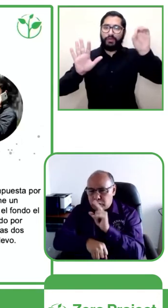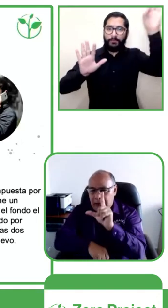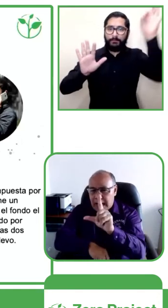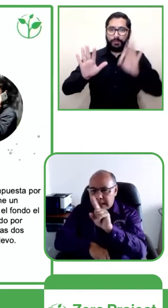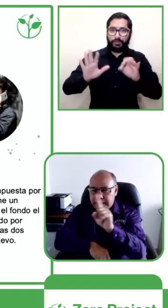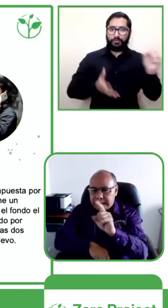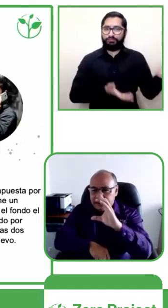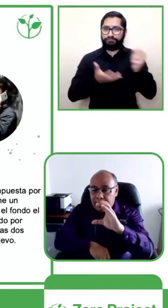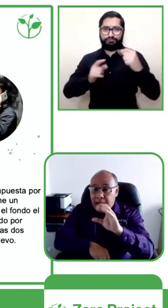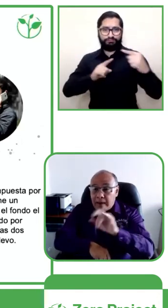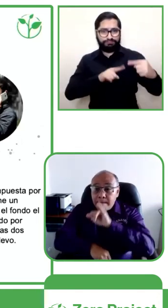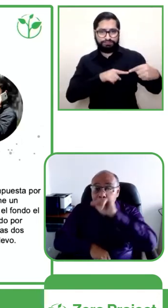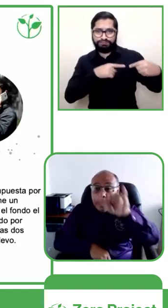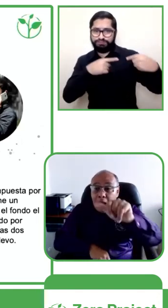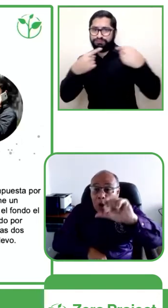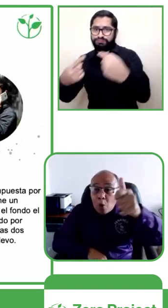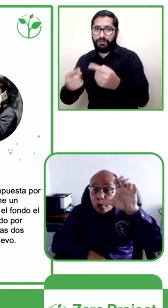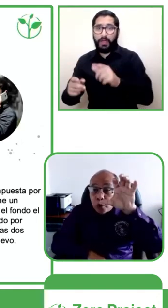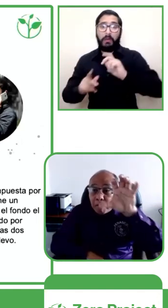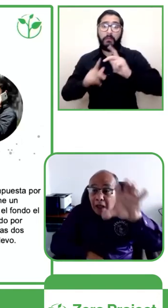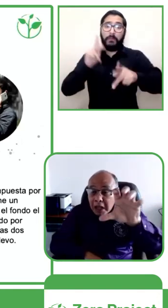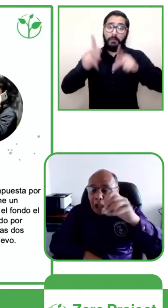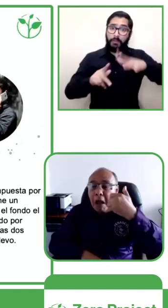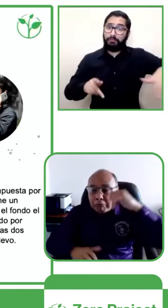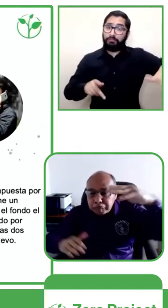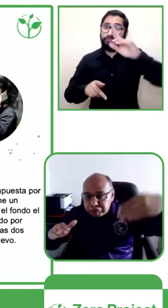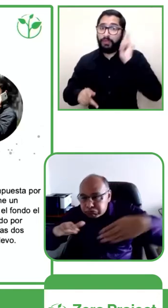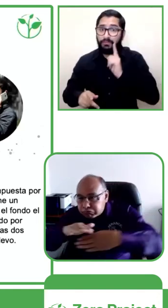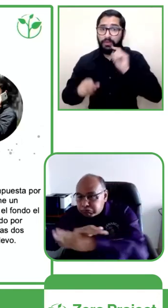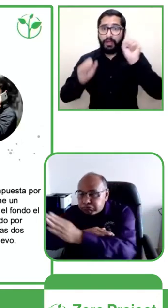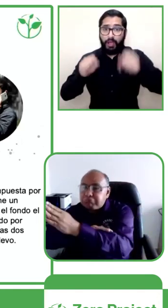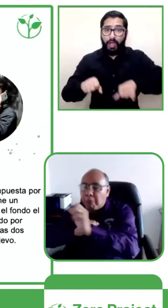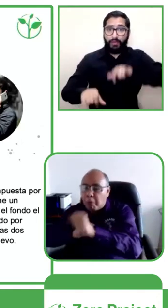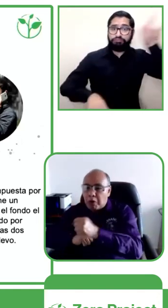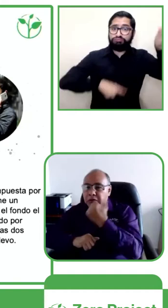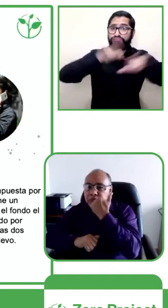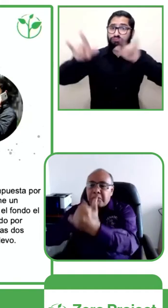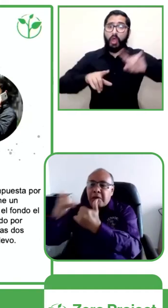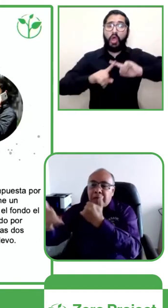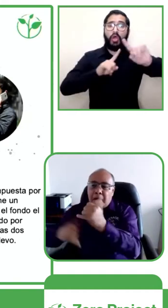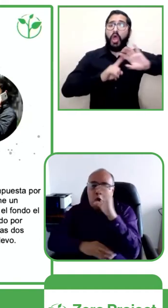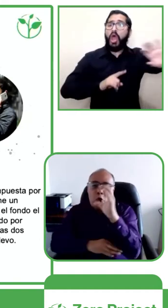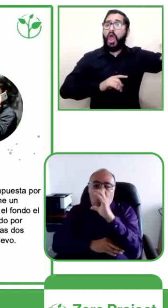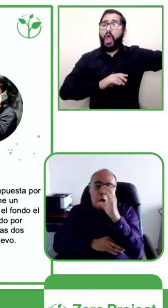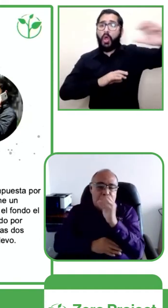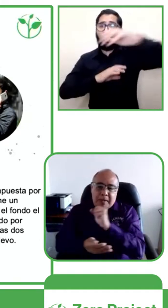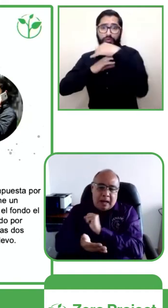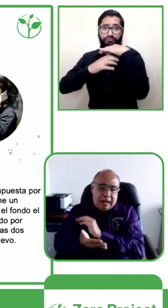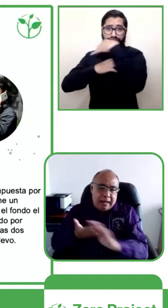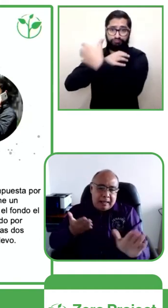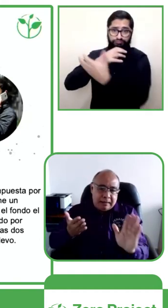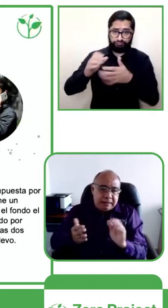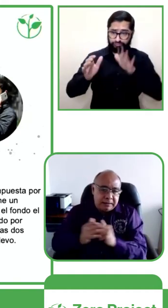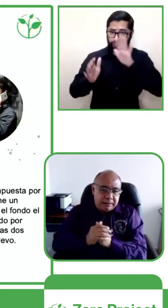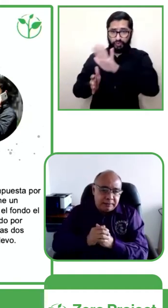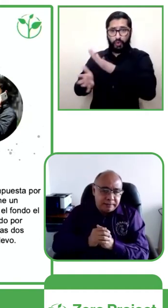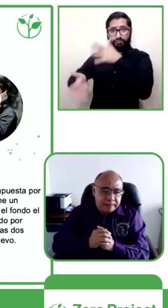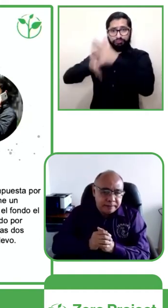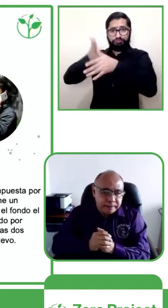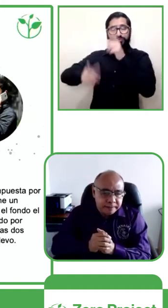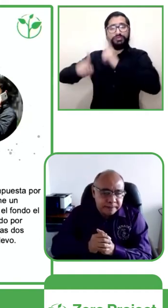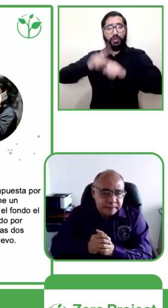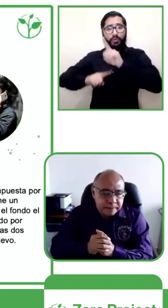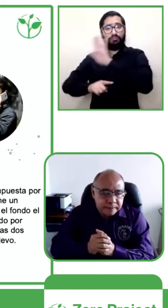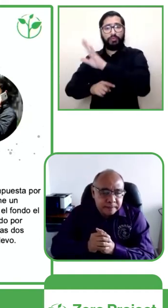If the deaf people in Colombia travel to other country,